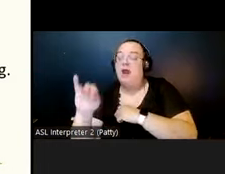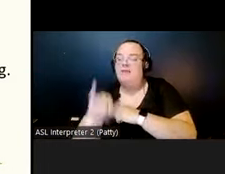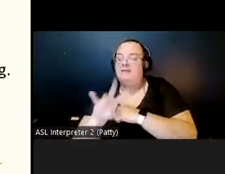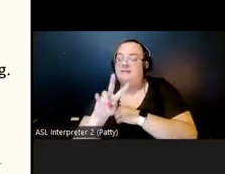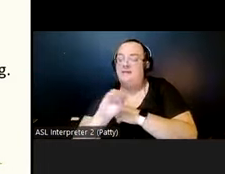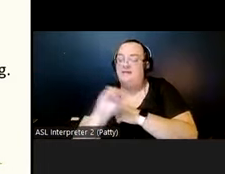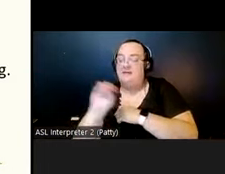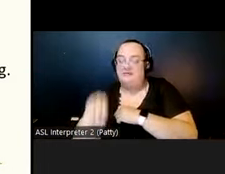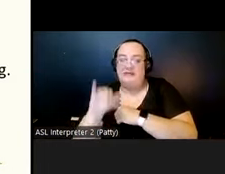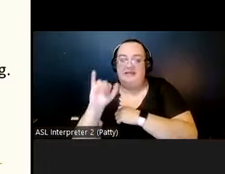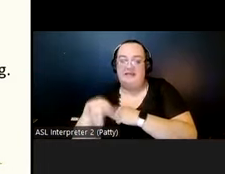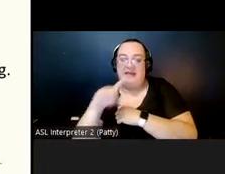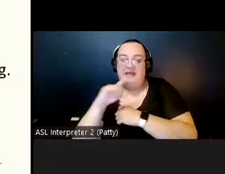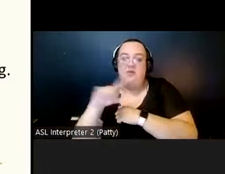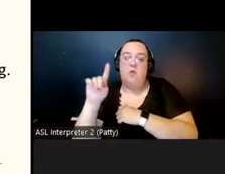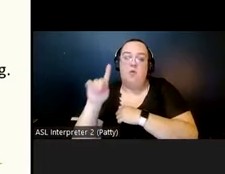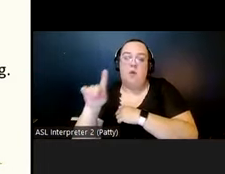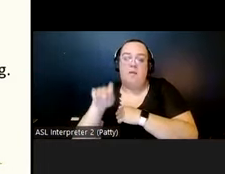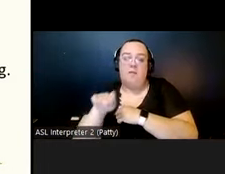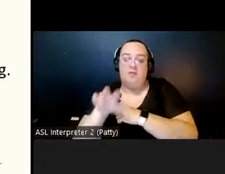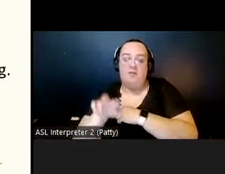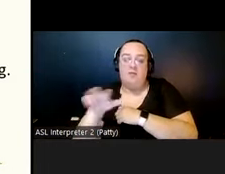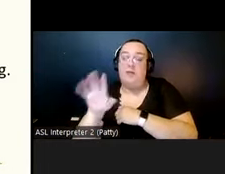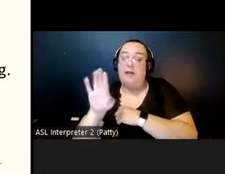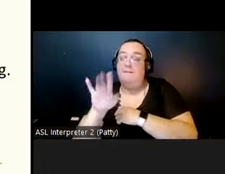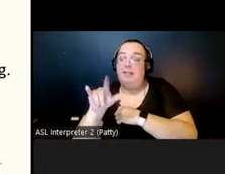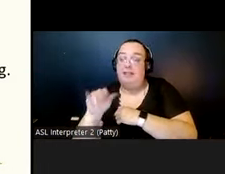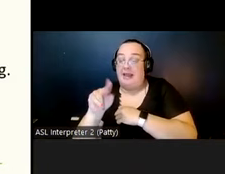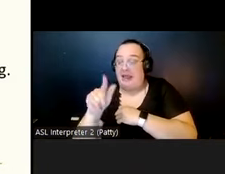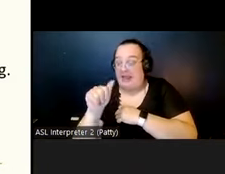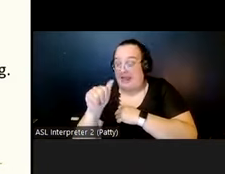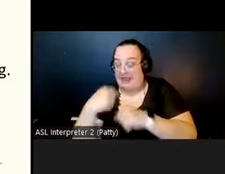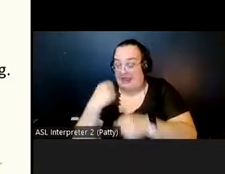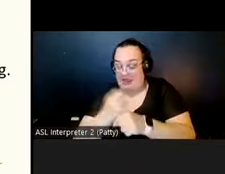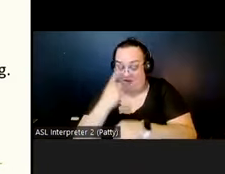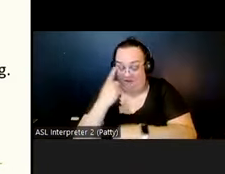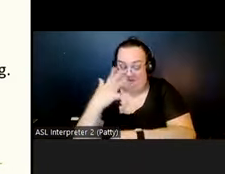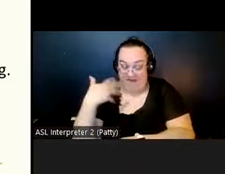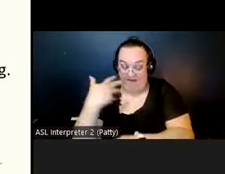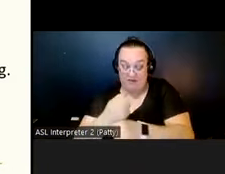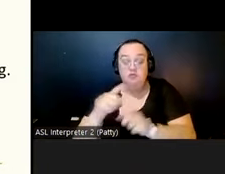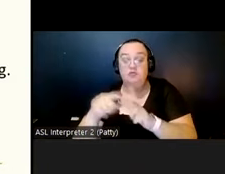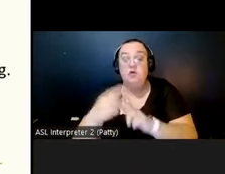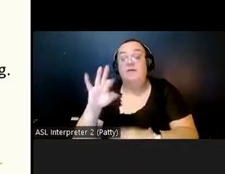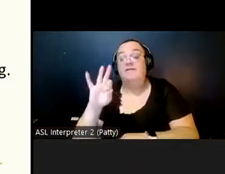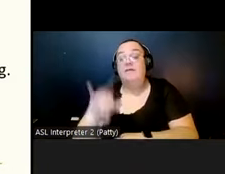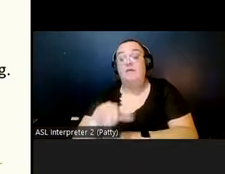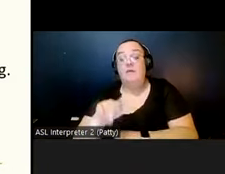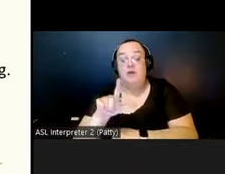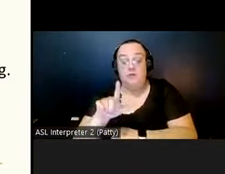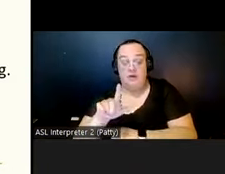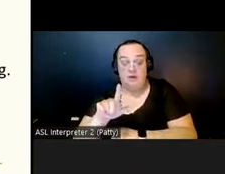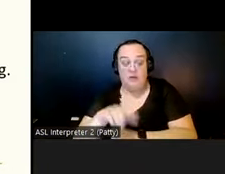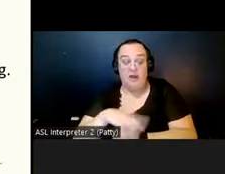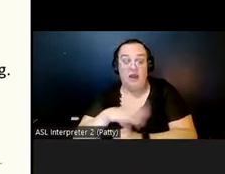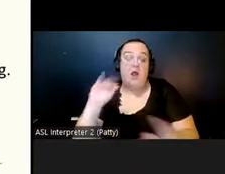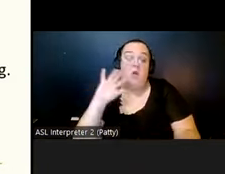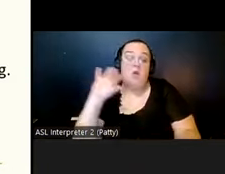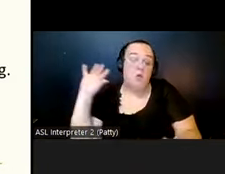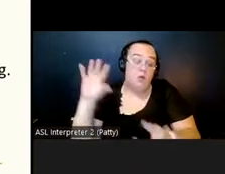to $1.33 billion a year for 5 years, starting in FY21, and totaling